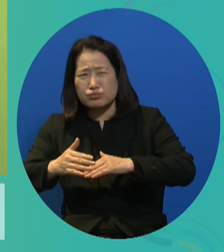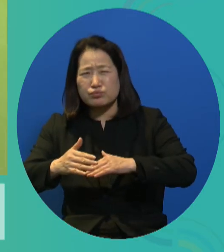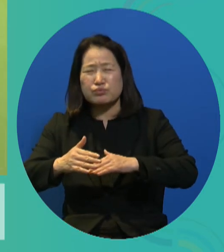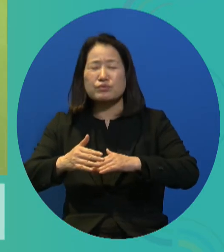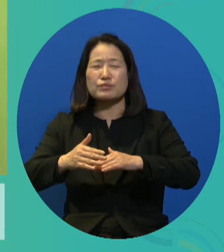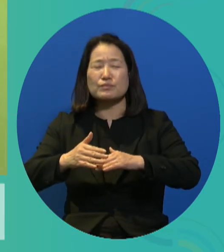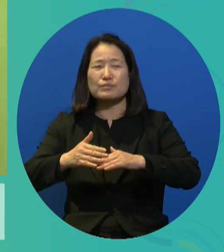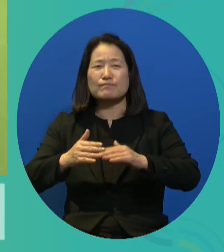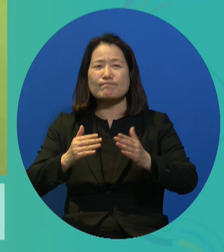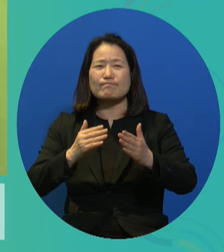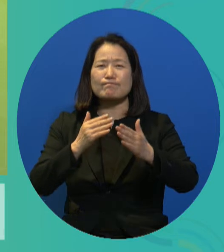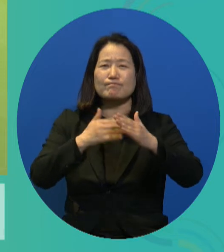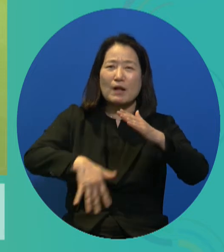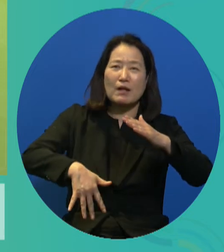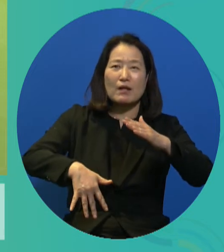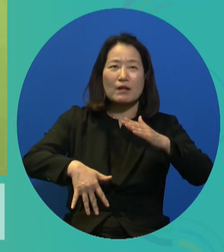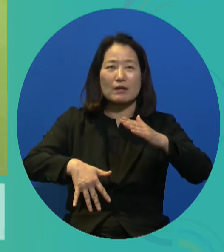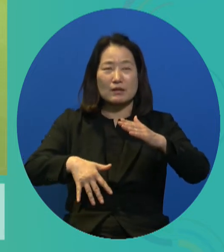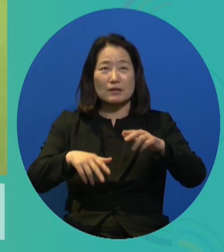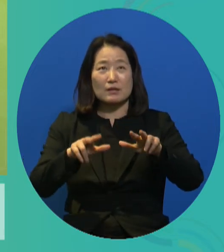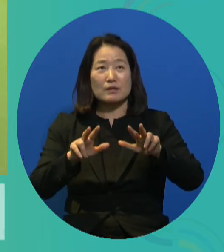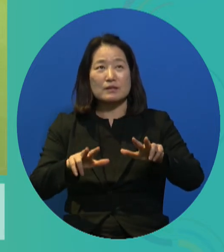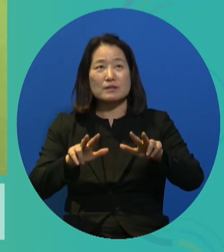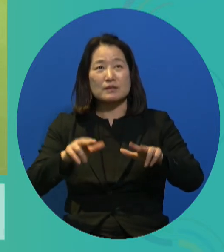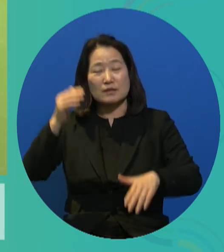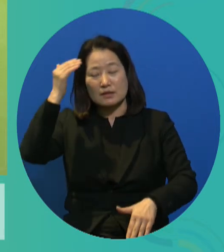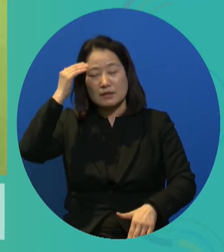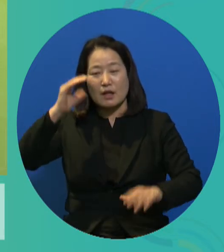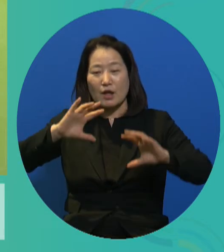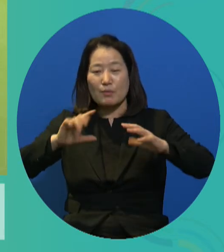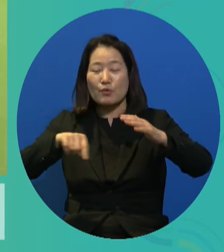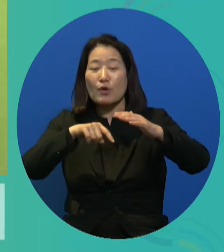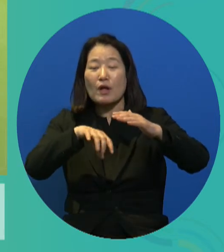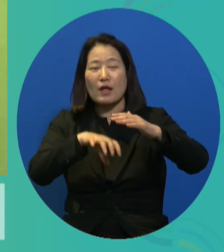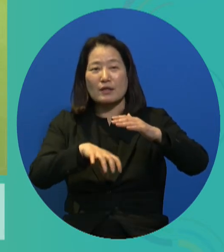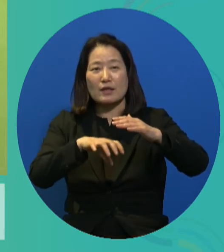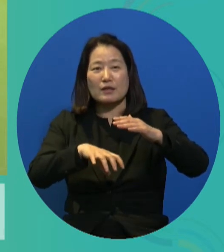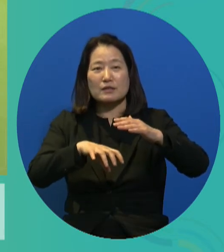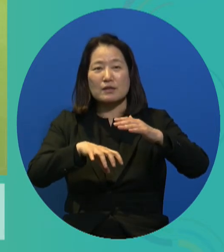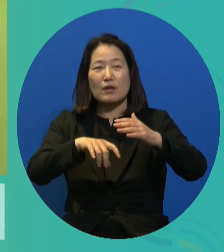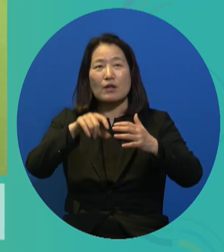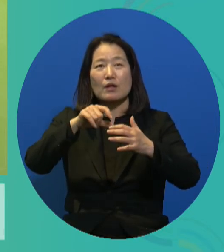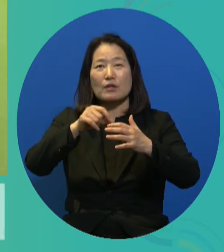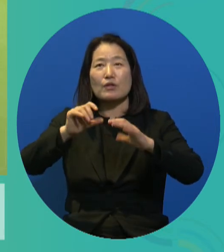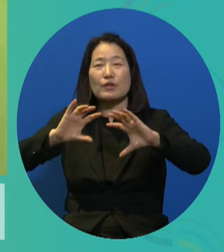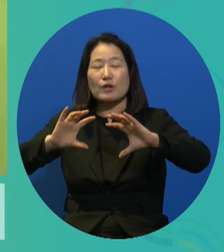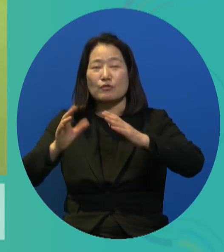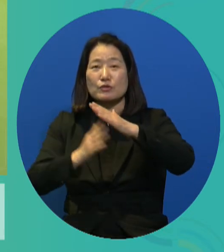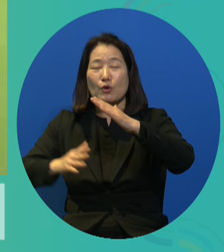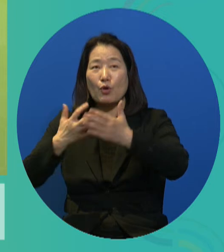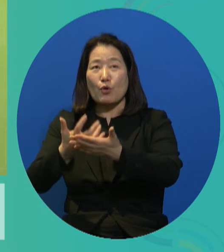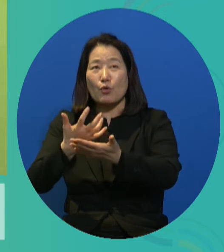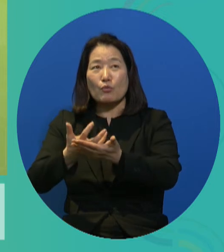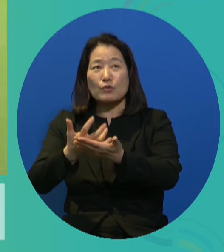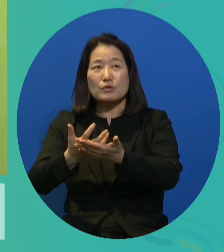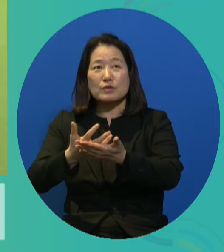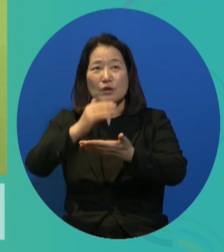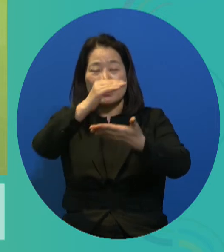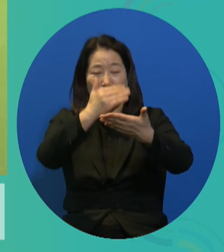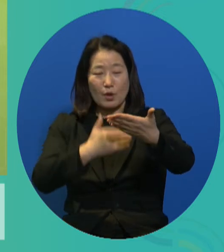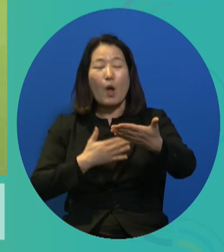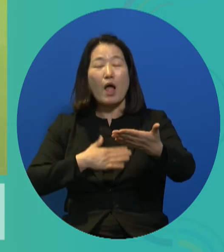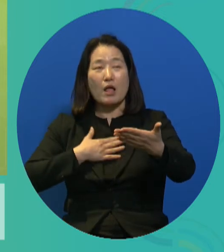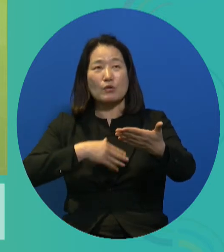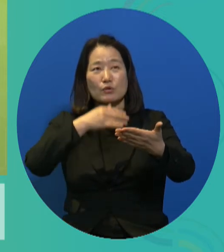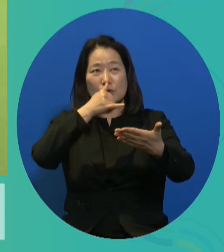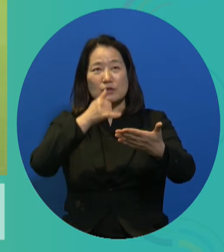very long time, the ratification has not been done. These are some of the conventions